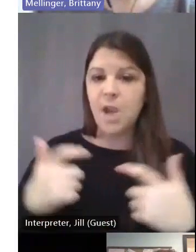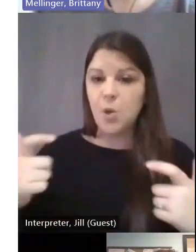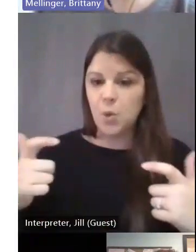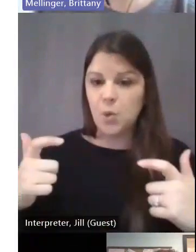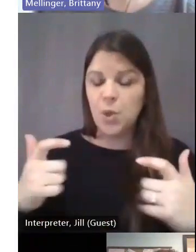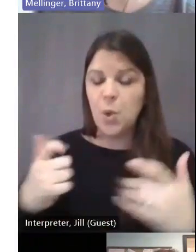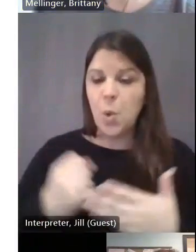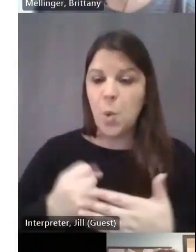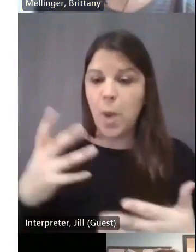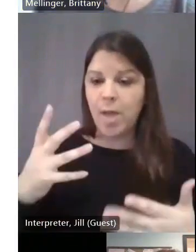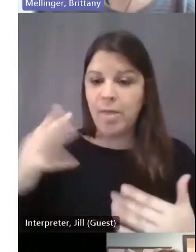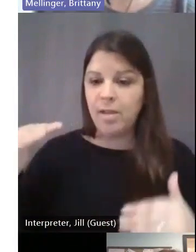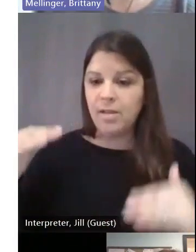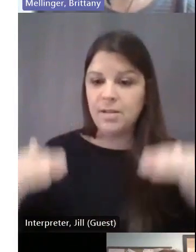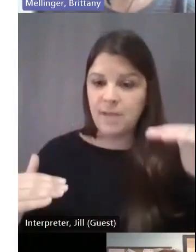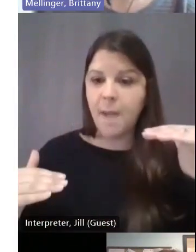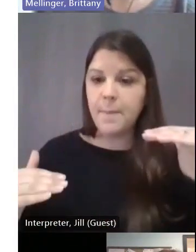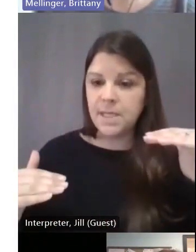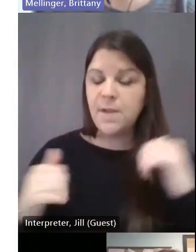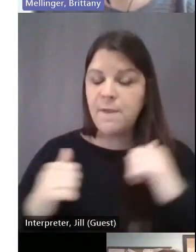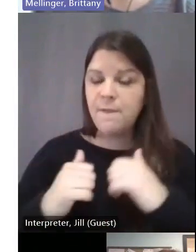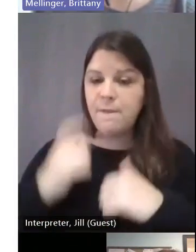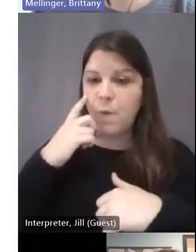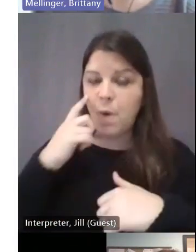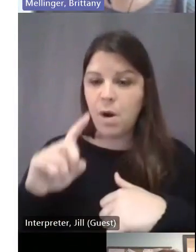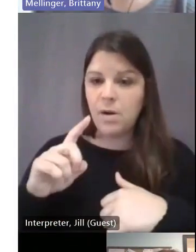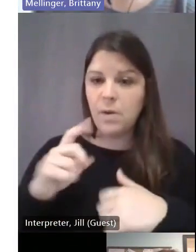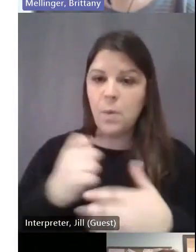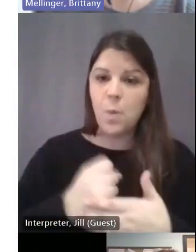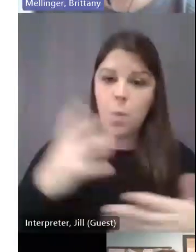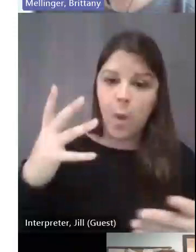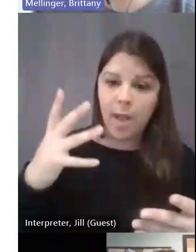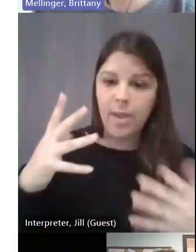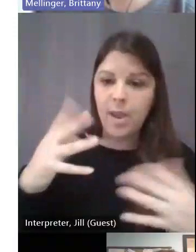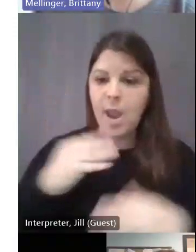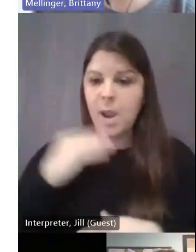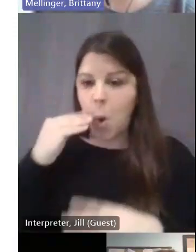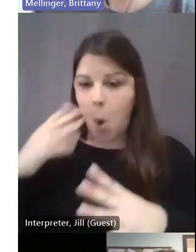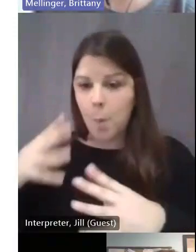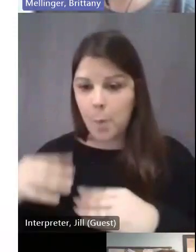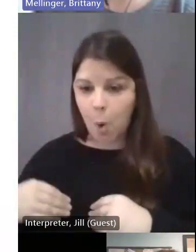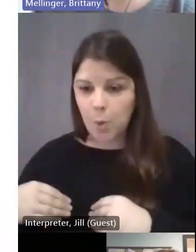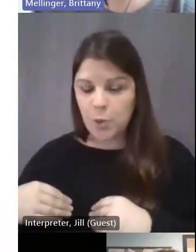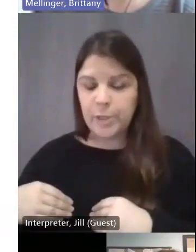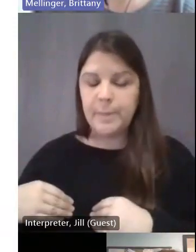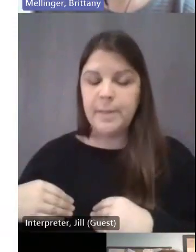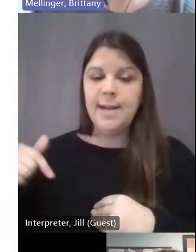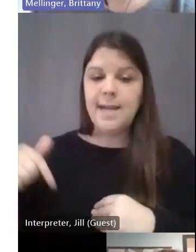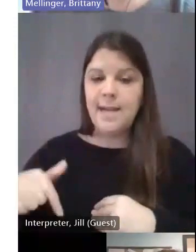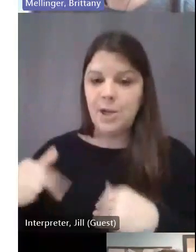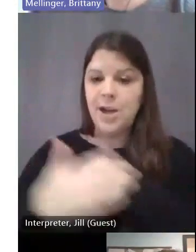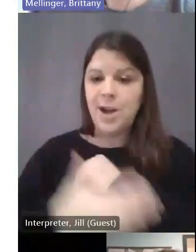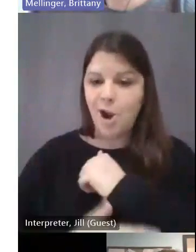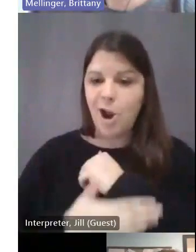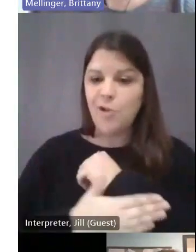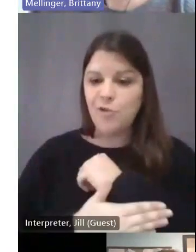gaps in terms of wealth and home ownership in our country. So it's important that